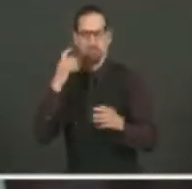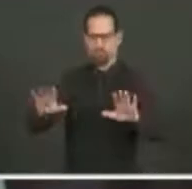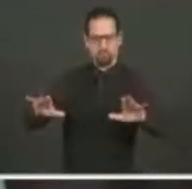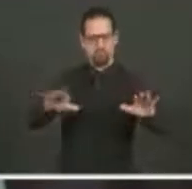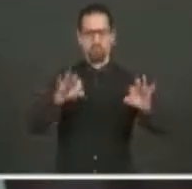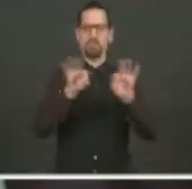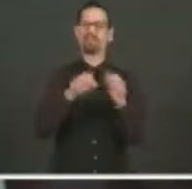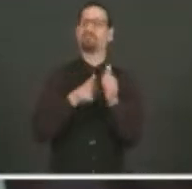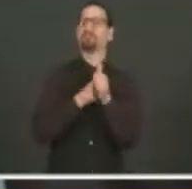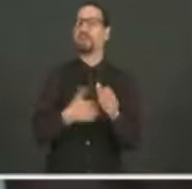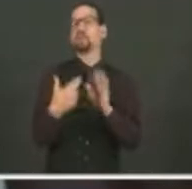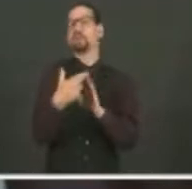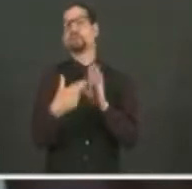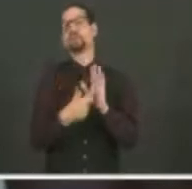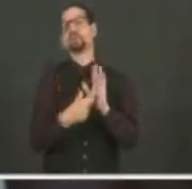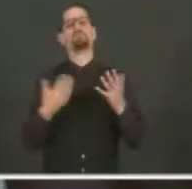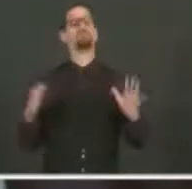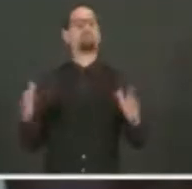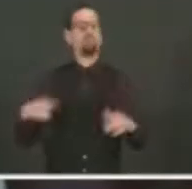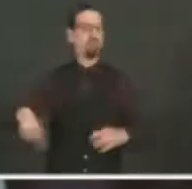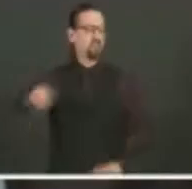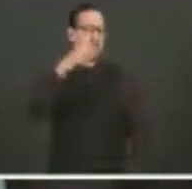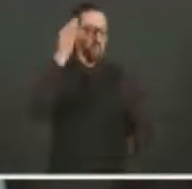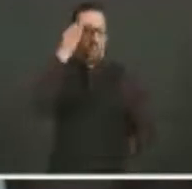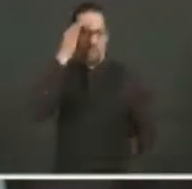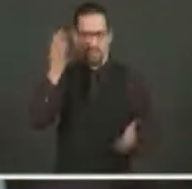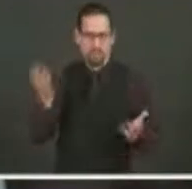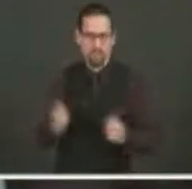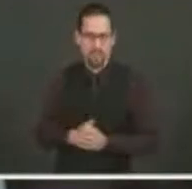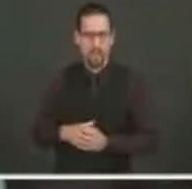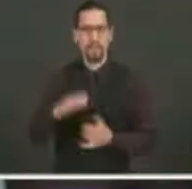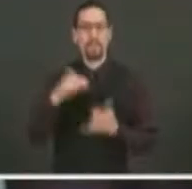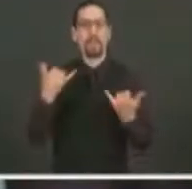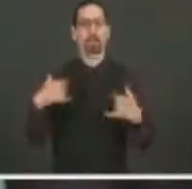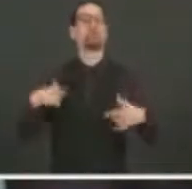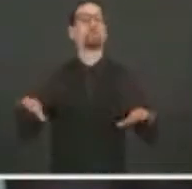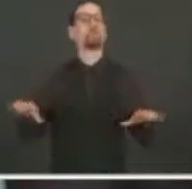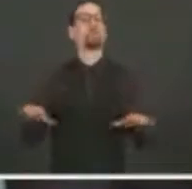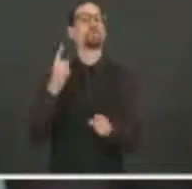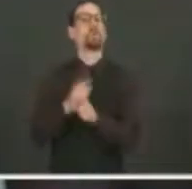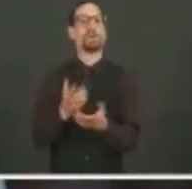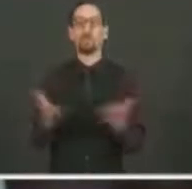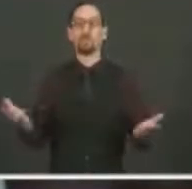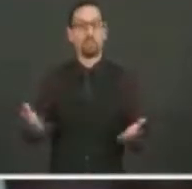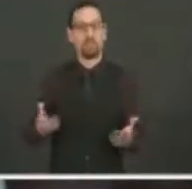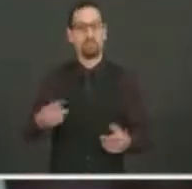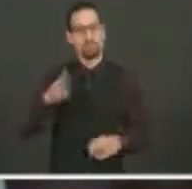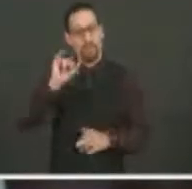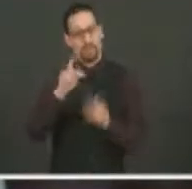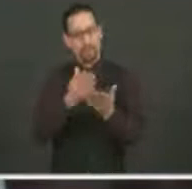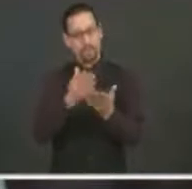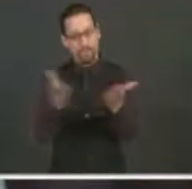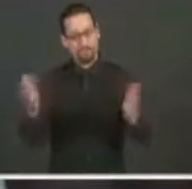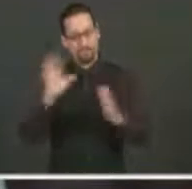rules. Furthermore, it's the right thing to do as a Rhode Islander to protect your community.